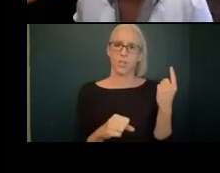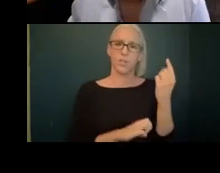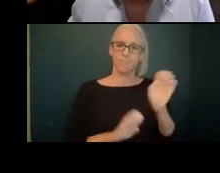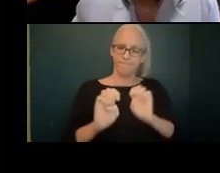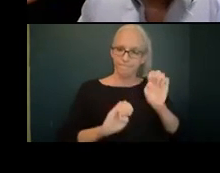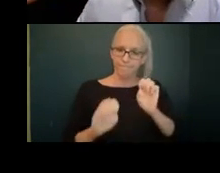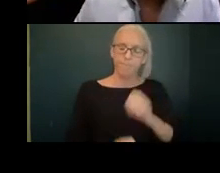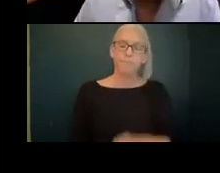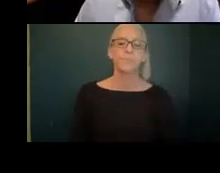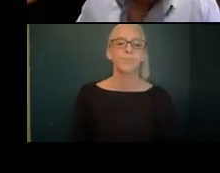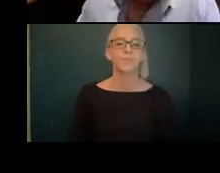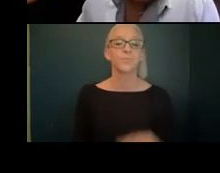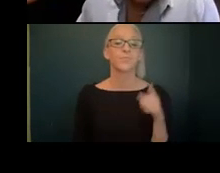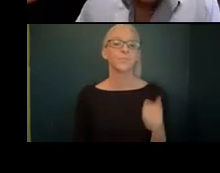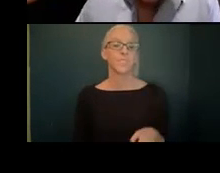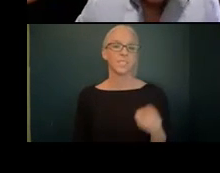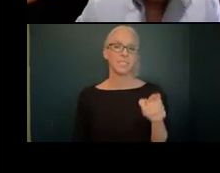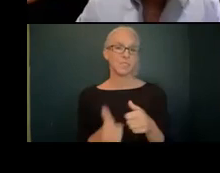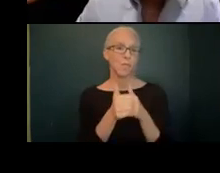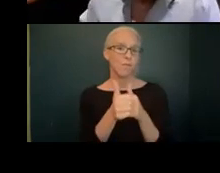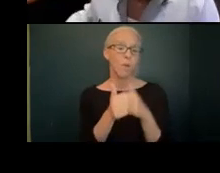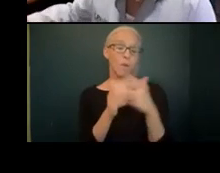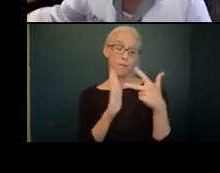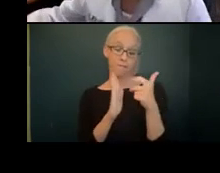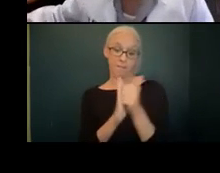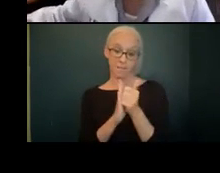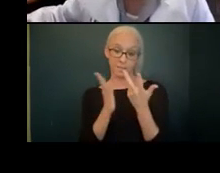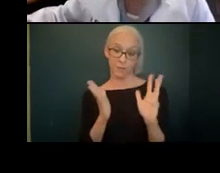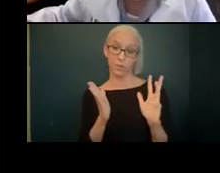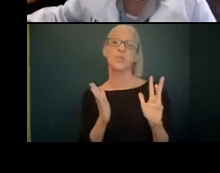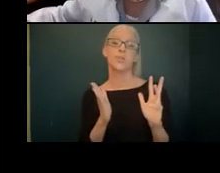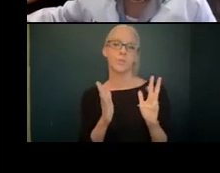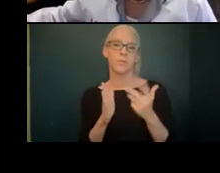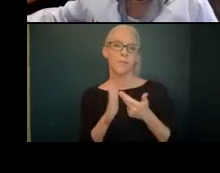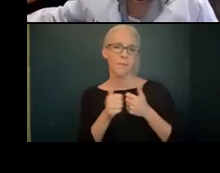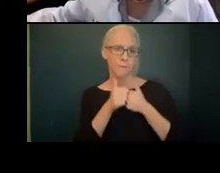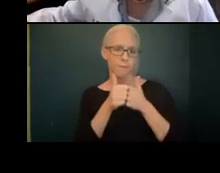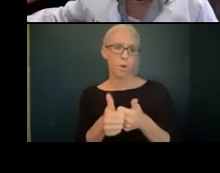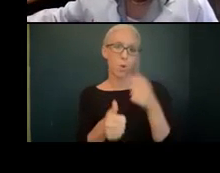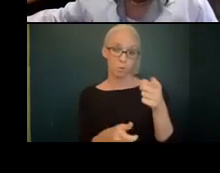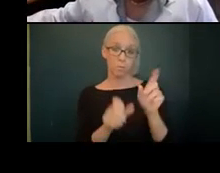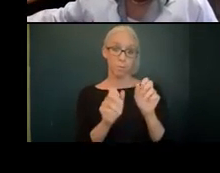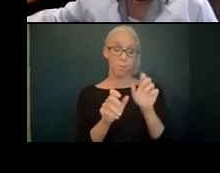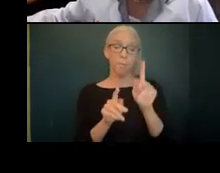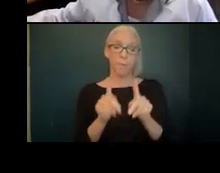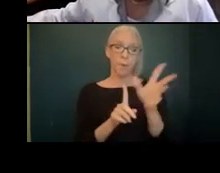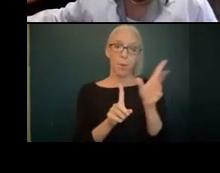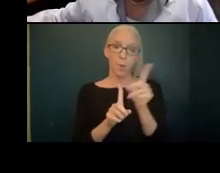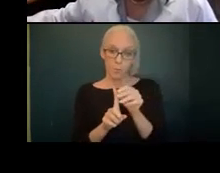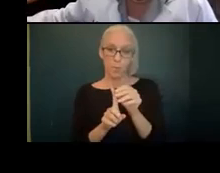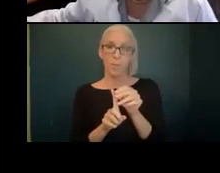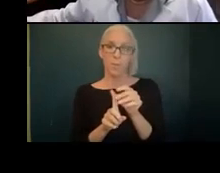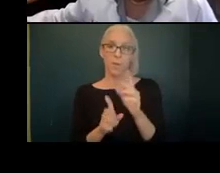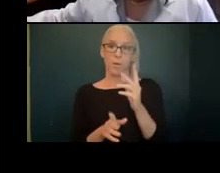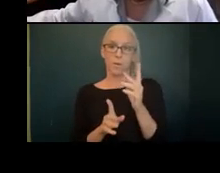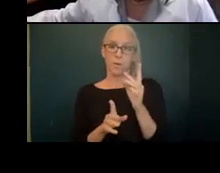This is, again, following people after the vaccine. And you do see, again, this is people getting COVID. This is placebo, and this is the vaccine. So you